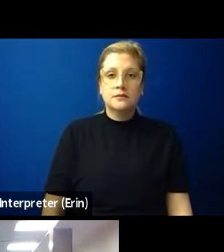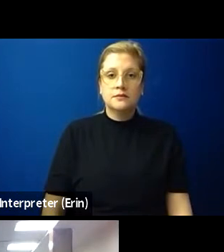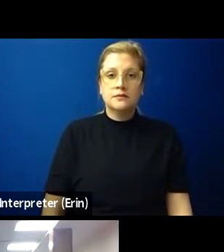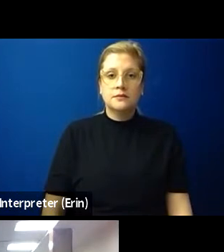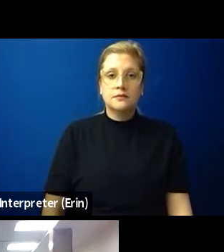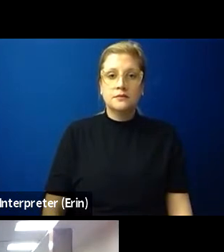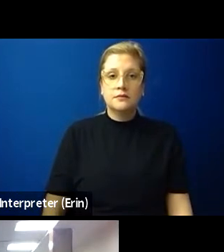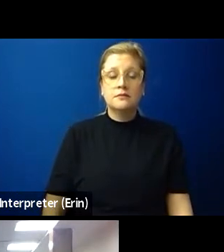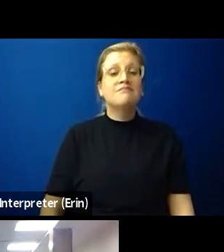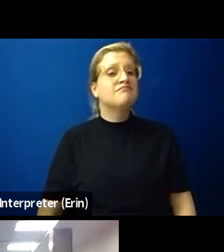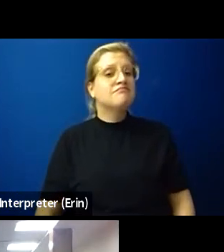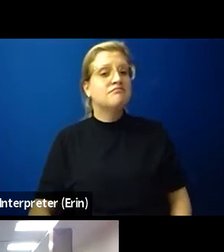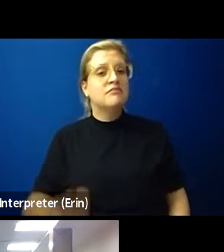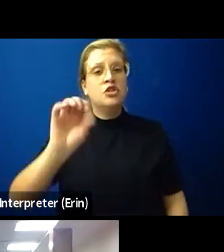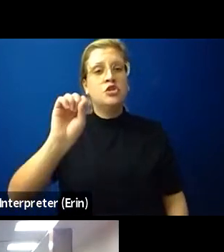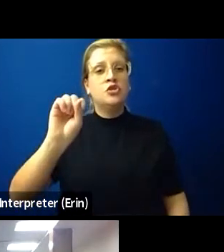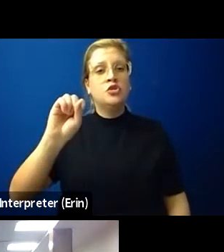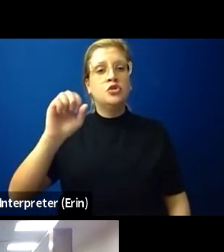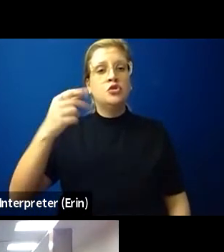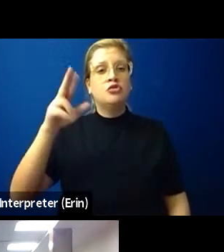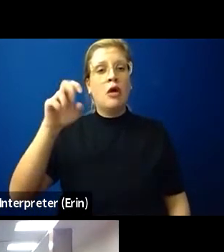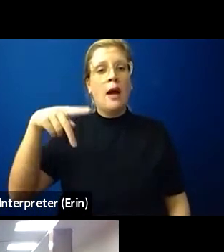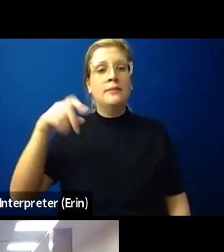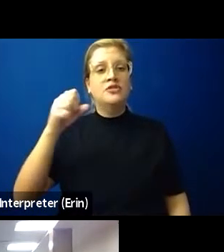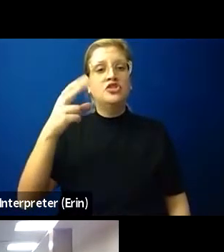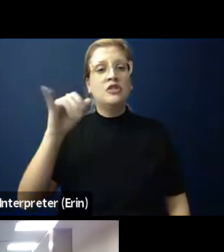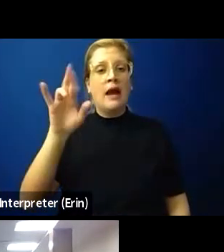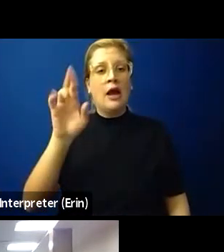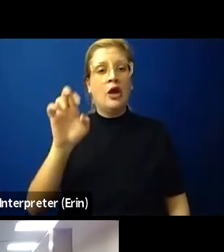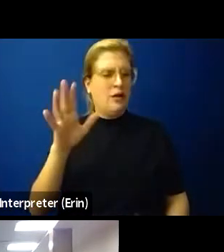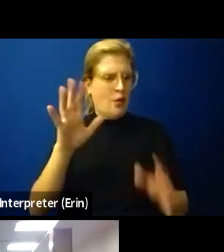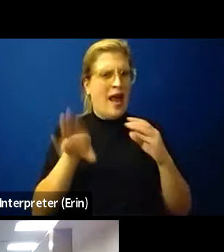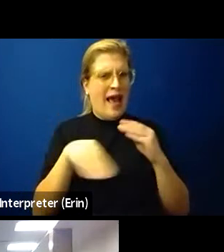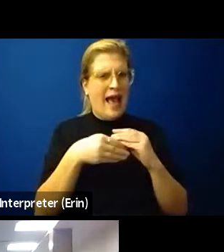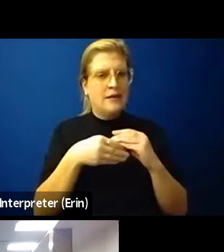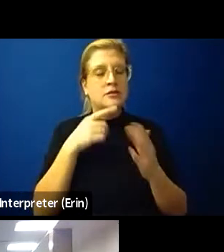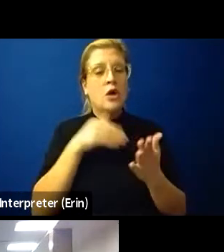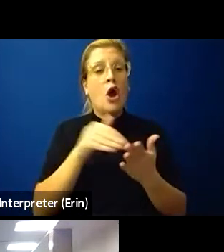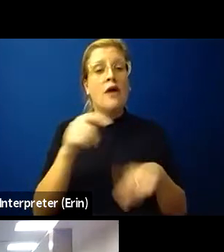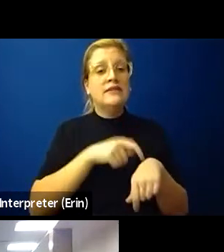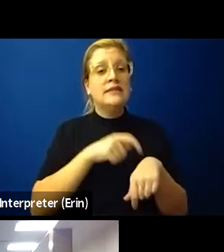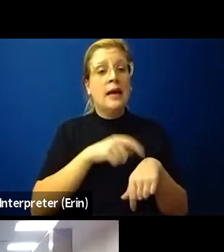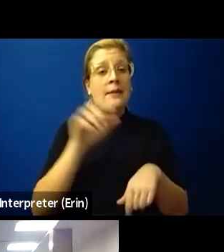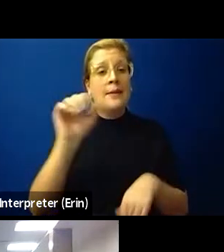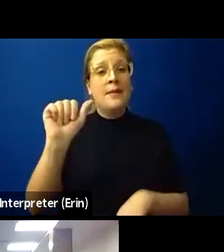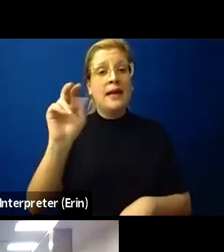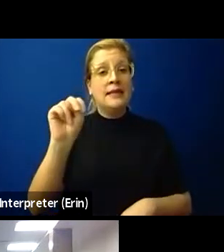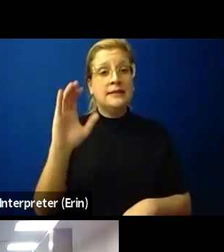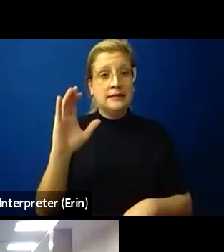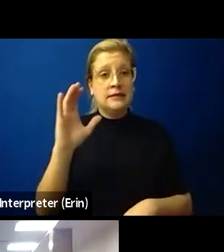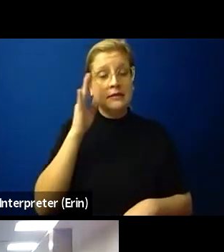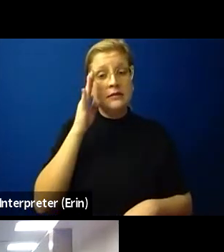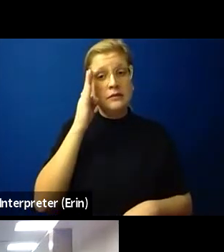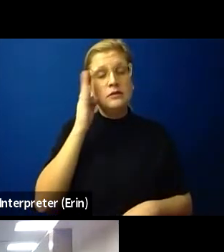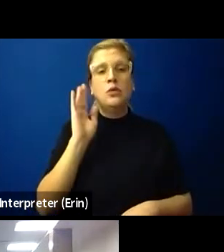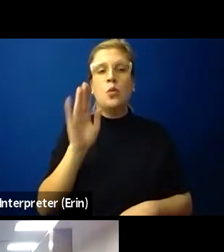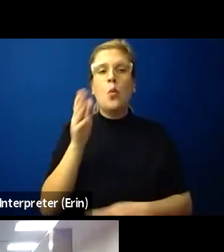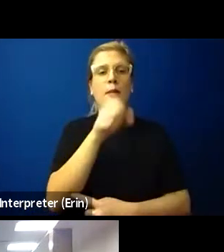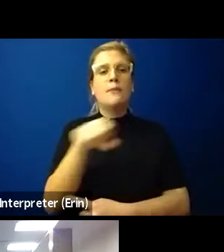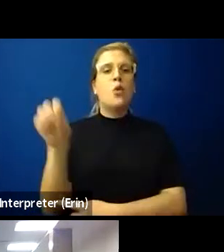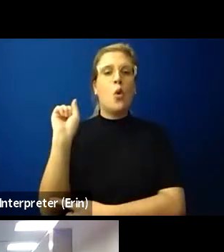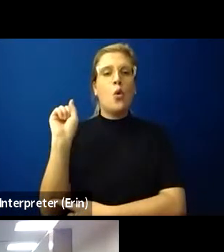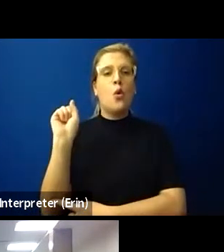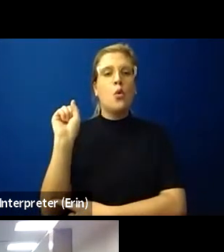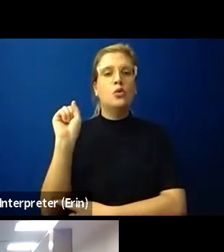So I also wanted to add that oftentimes the ANC would protest